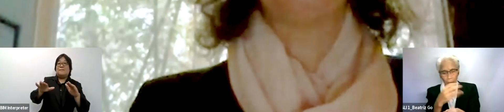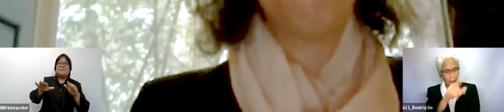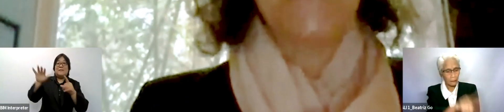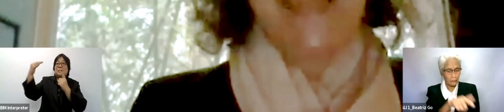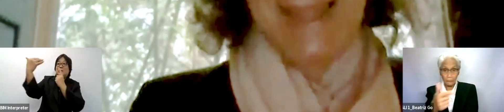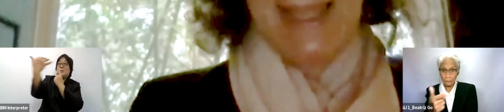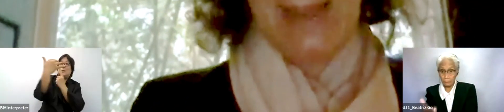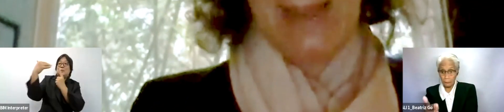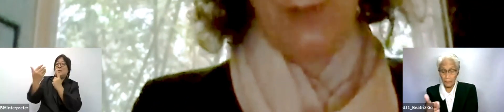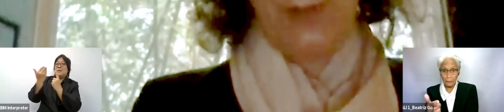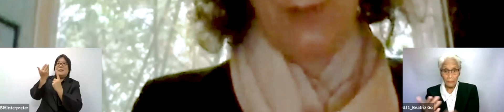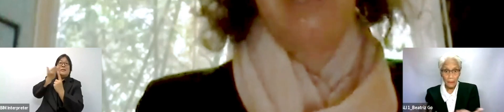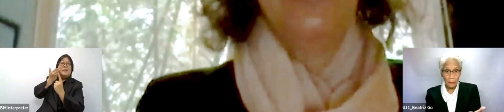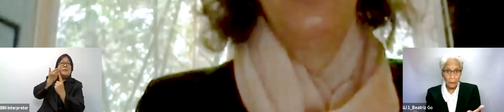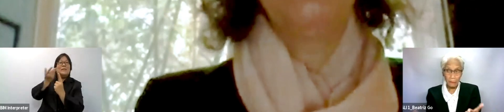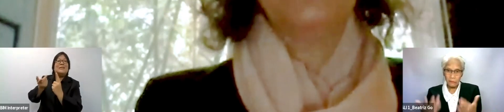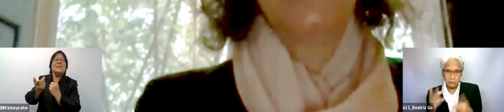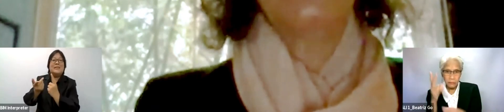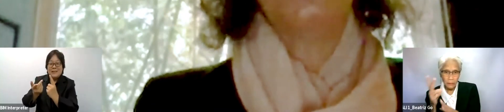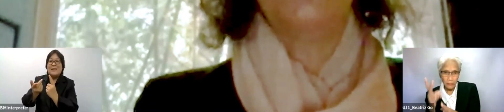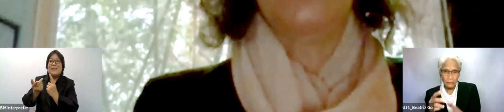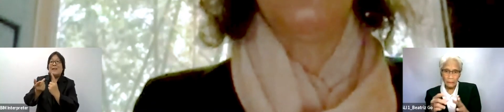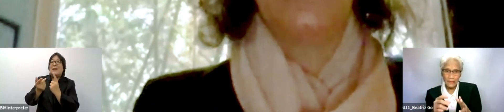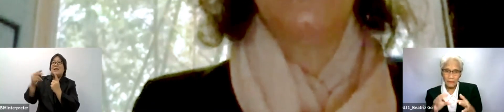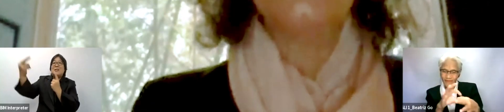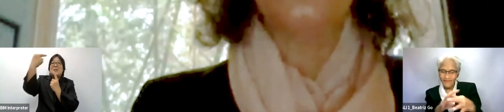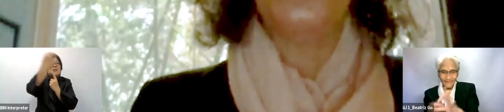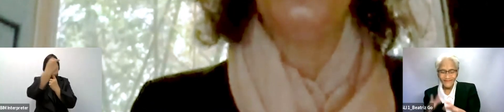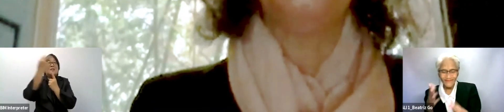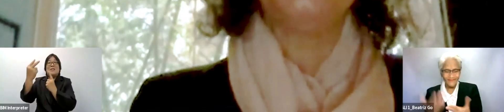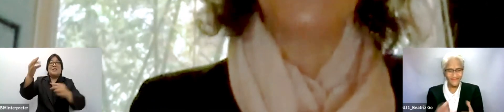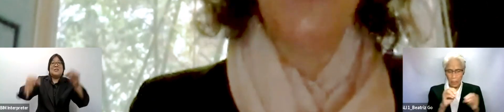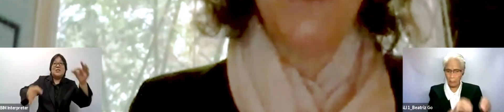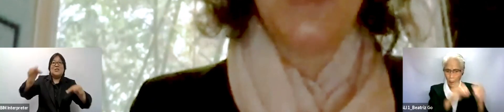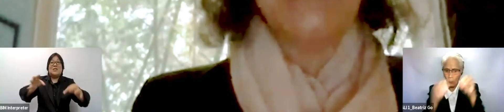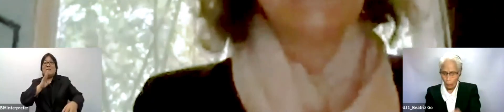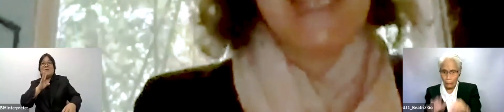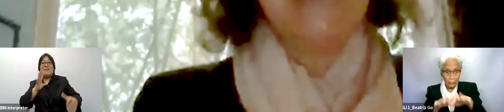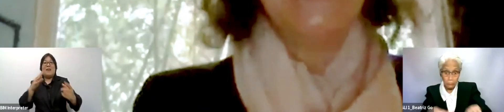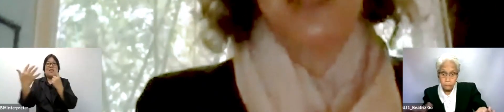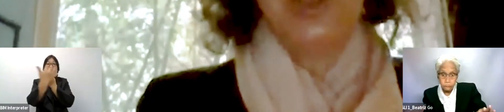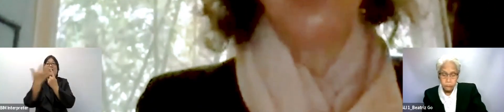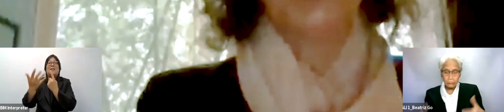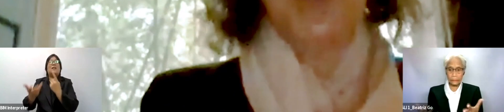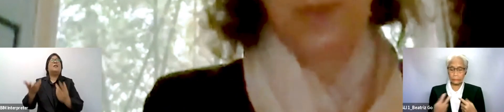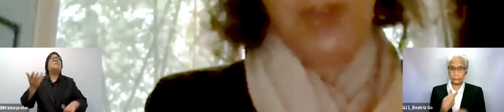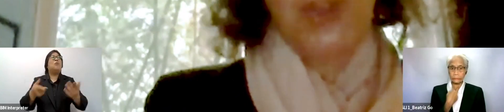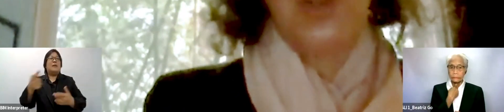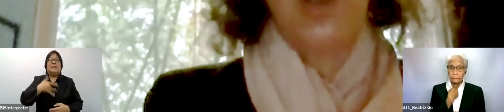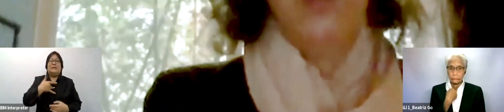various capacities of the child at the various stage of his or her own development, and taking that